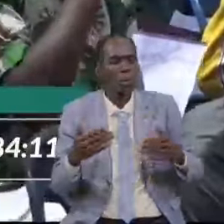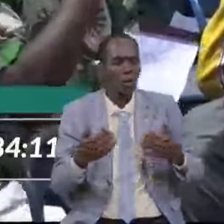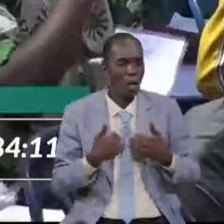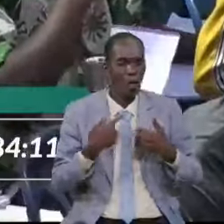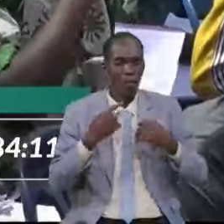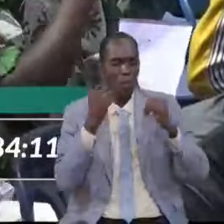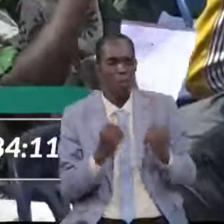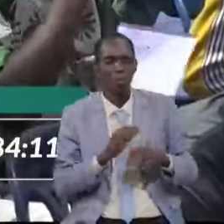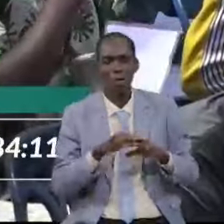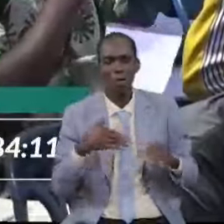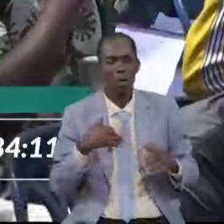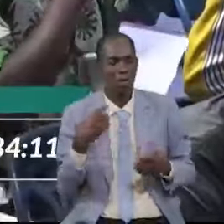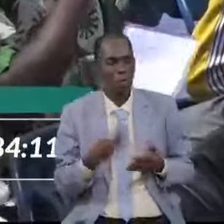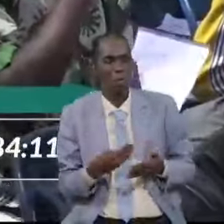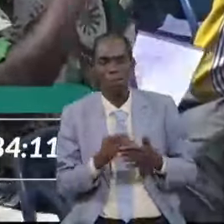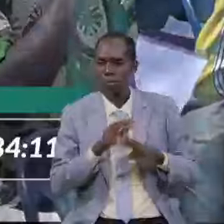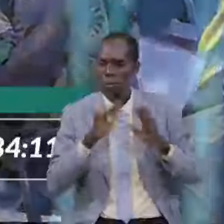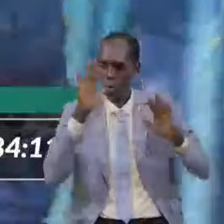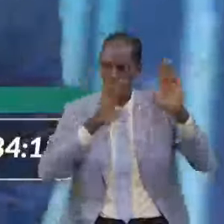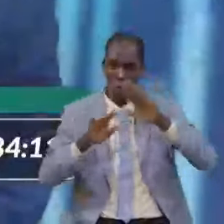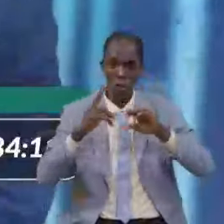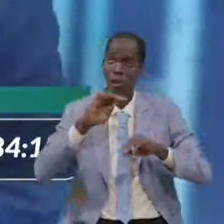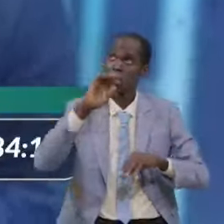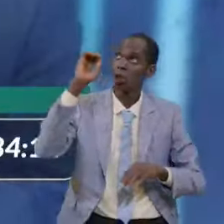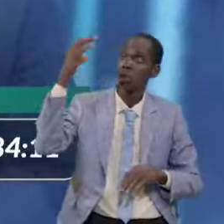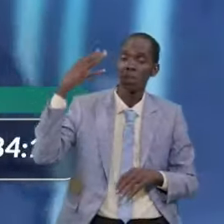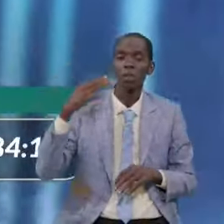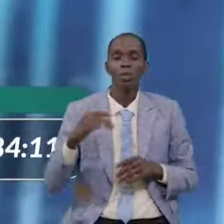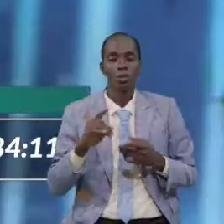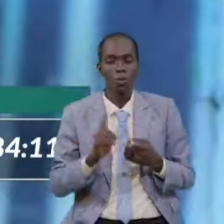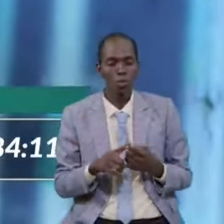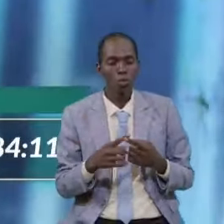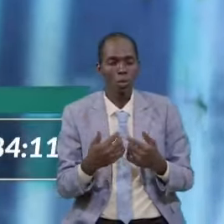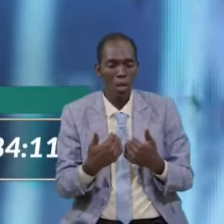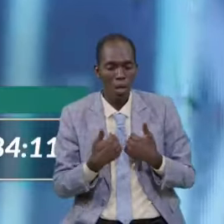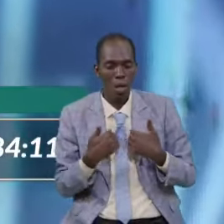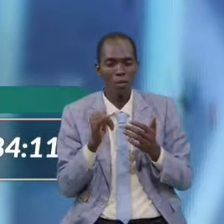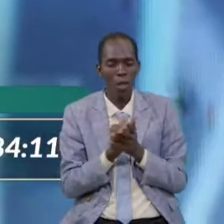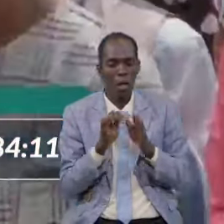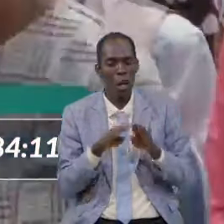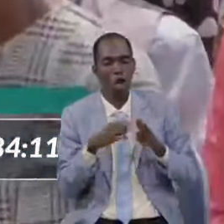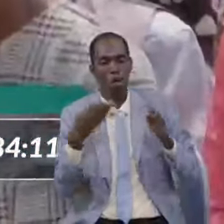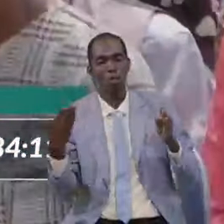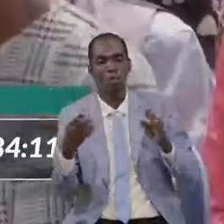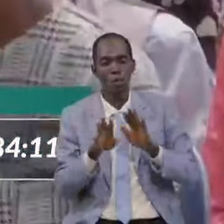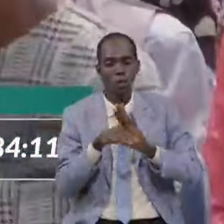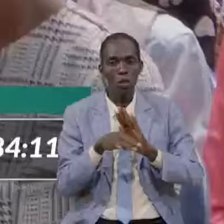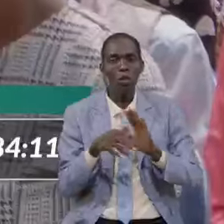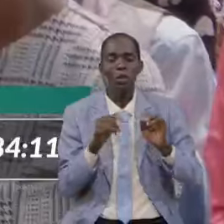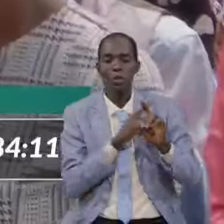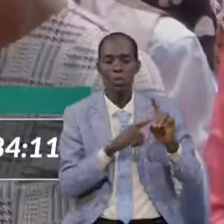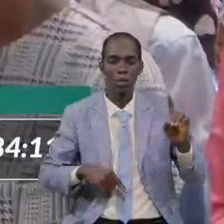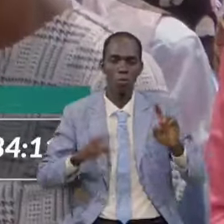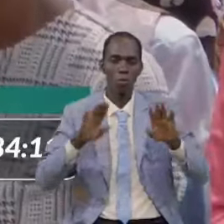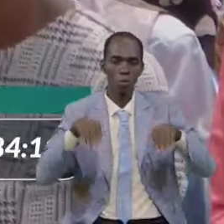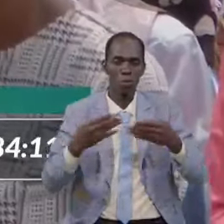grace to have the open door and to go through that open door, that grace has come for you. Because it says